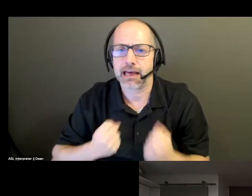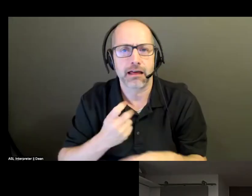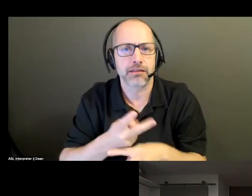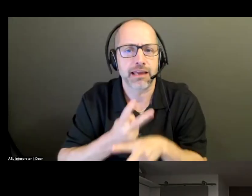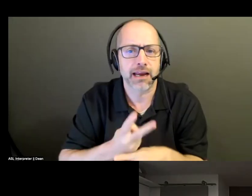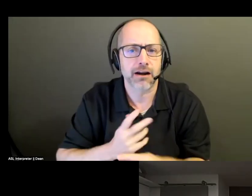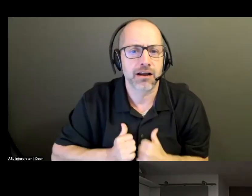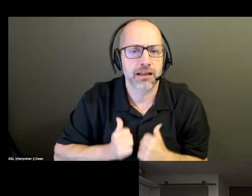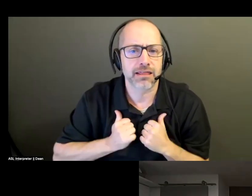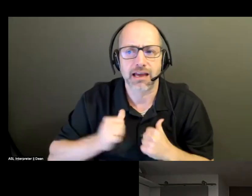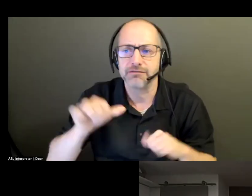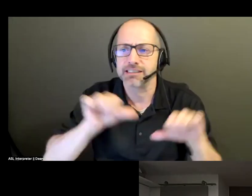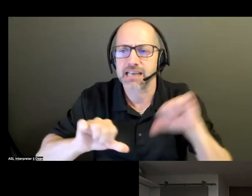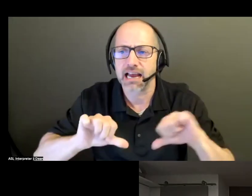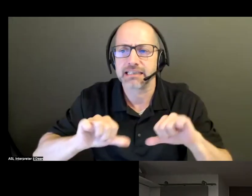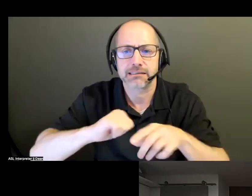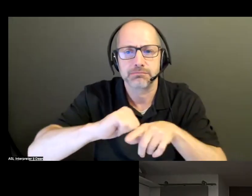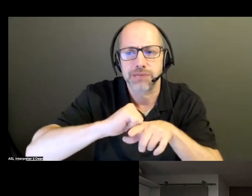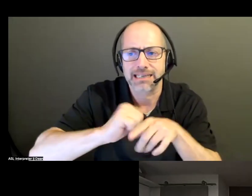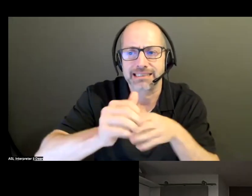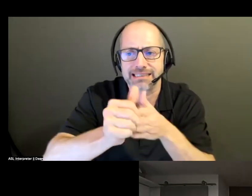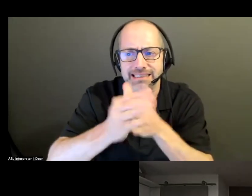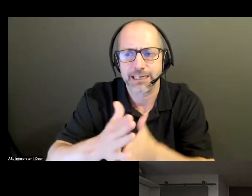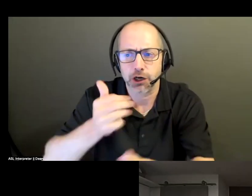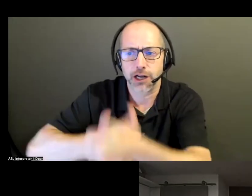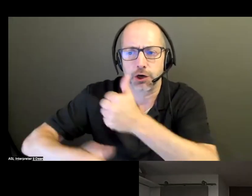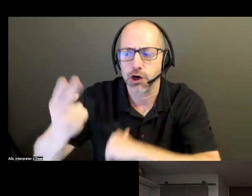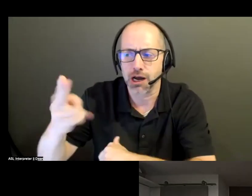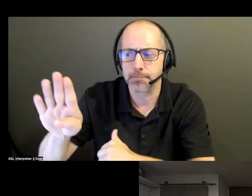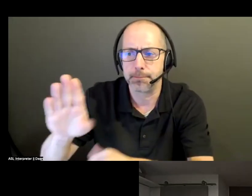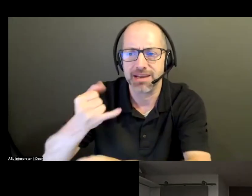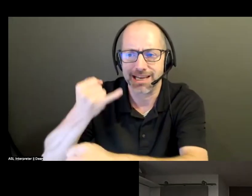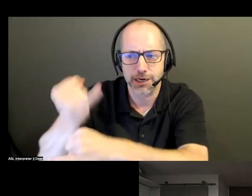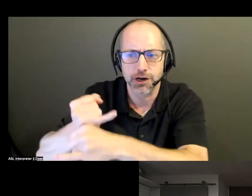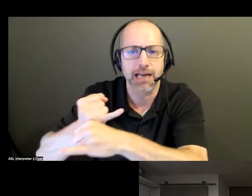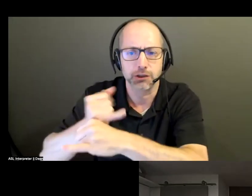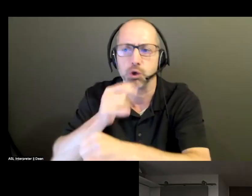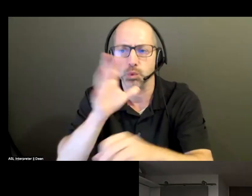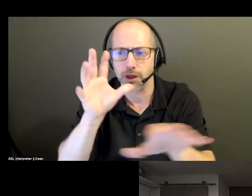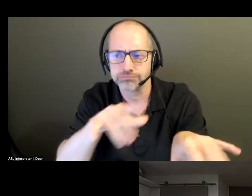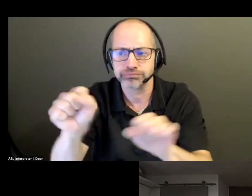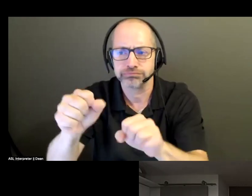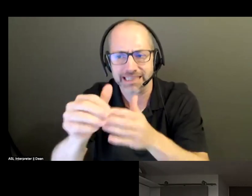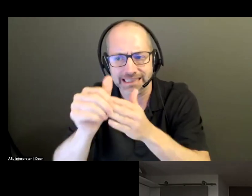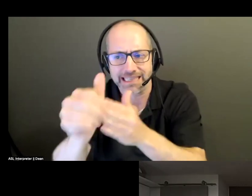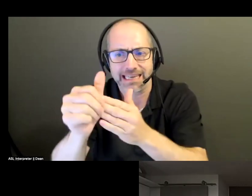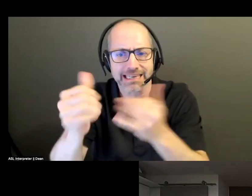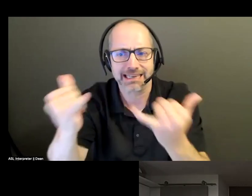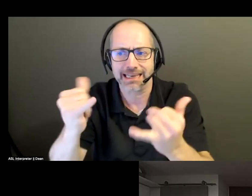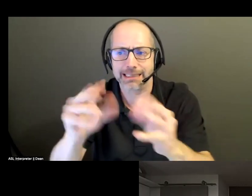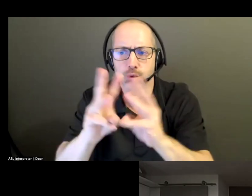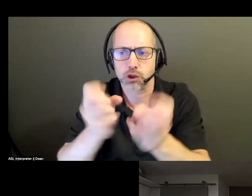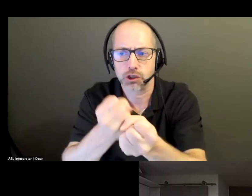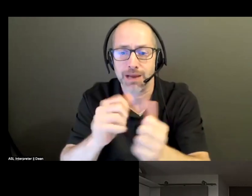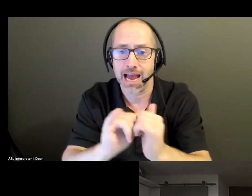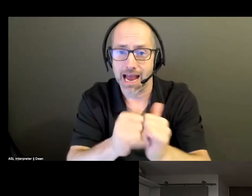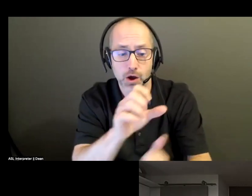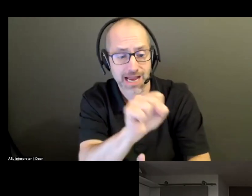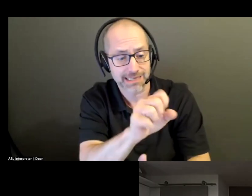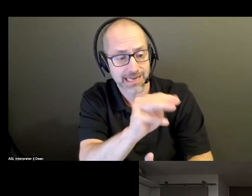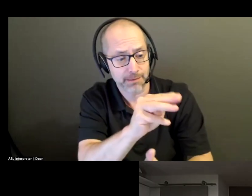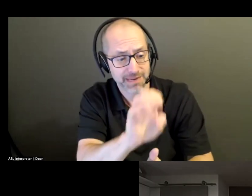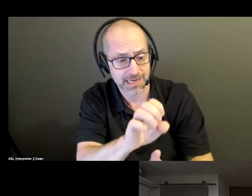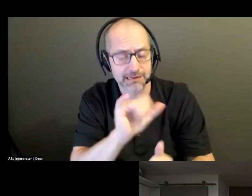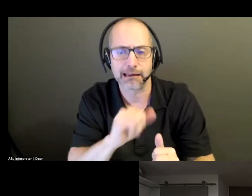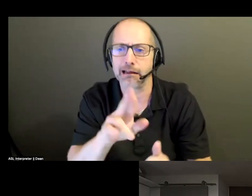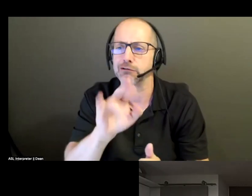sciences practice leader at Hub International, who will be leading today's workshop on how SMEs can de-risk their ventures